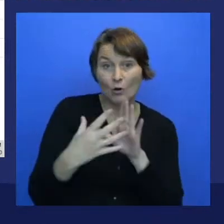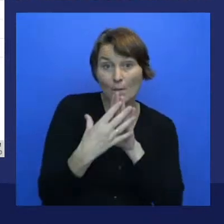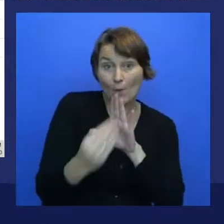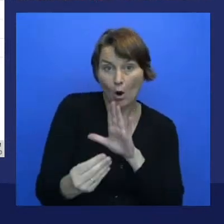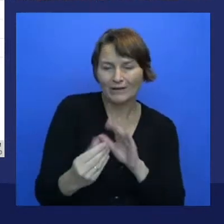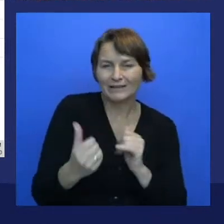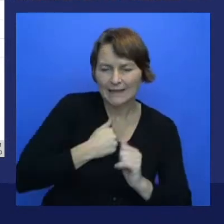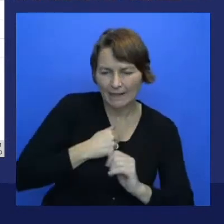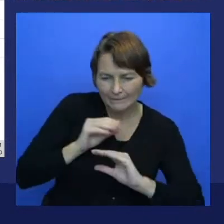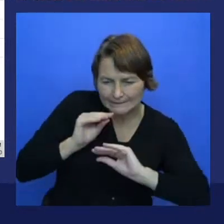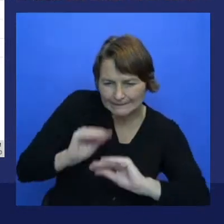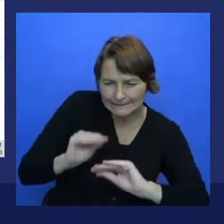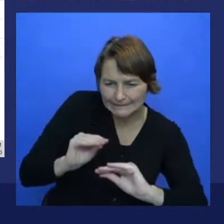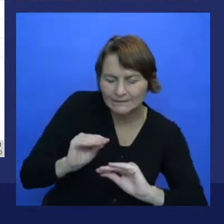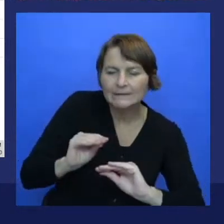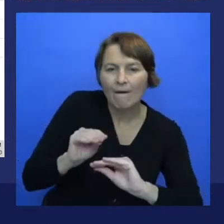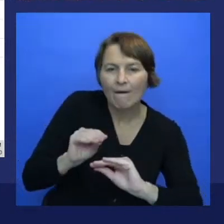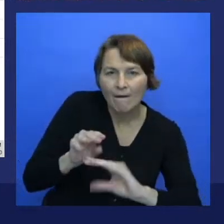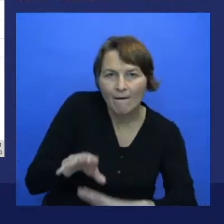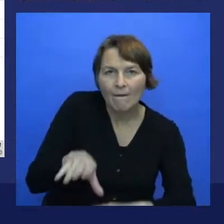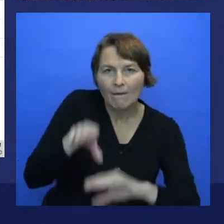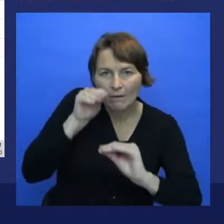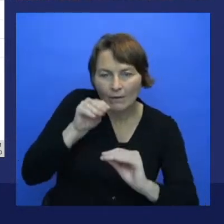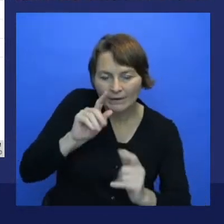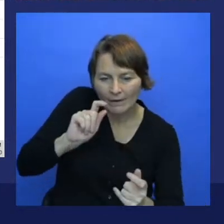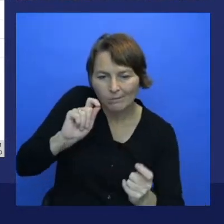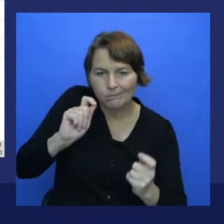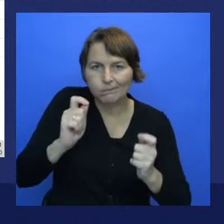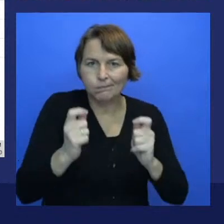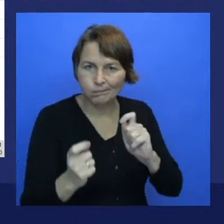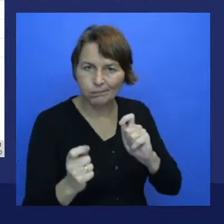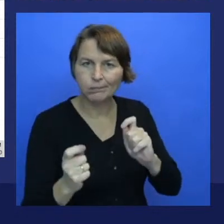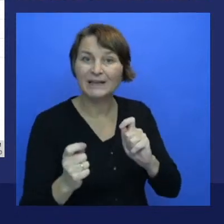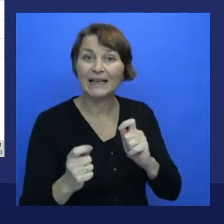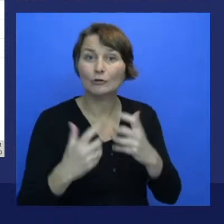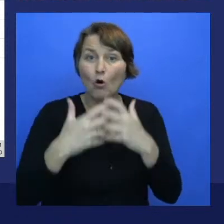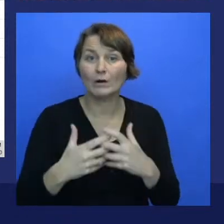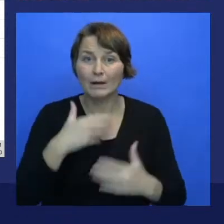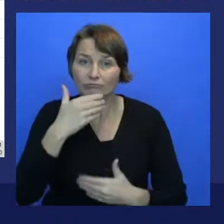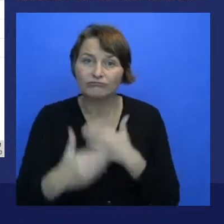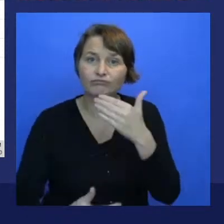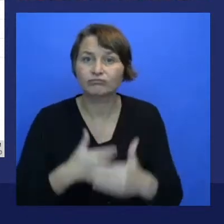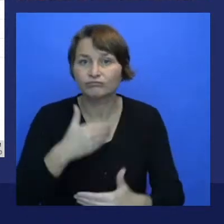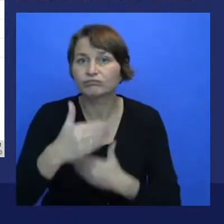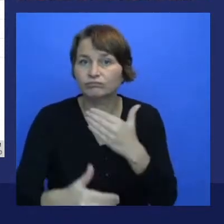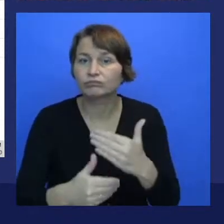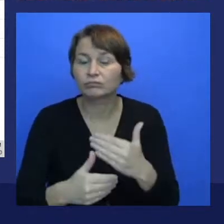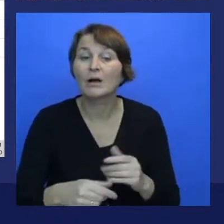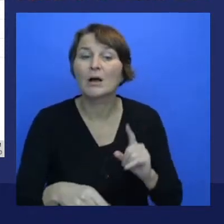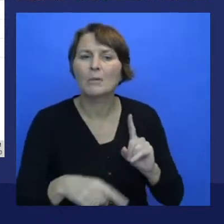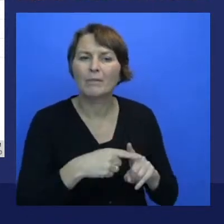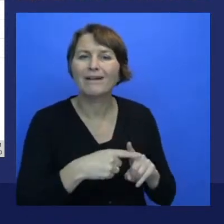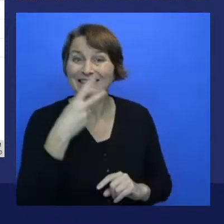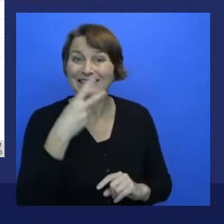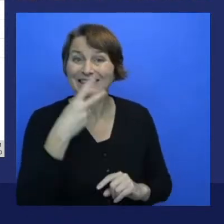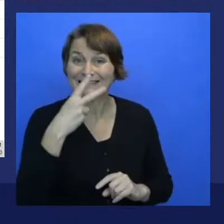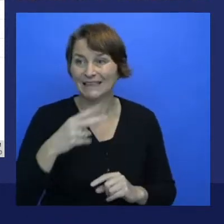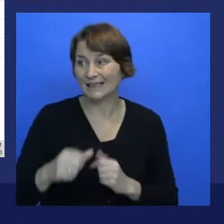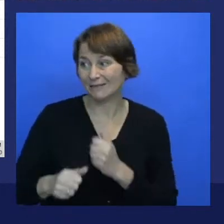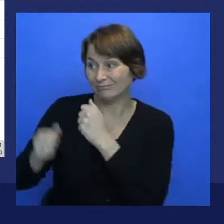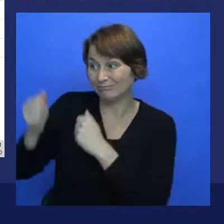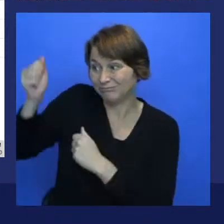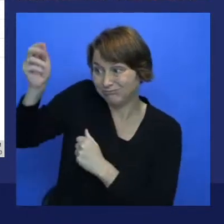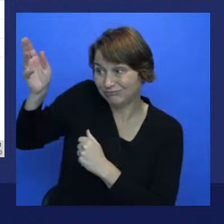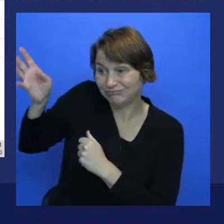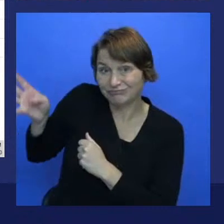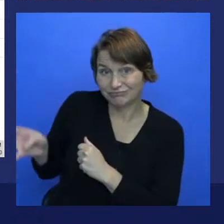can also publish your models, which is really cool. And you have a ton of data sets that you can use to start your training with to figure it out. And then you have a